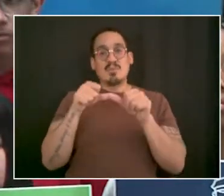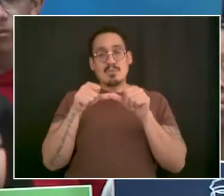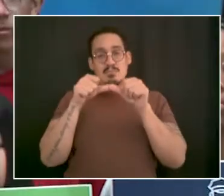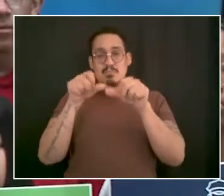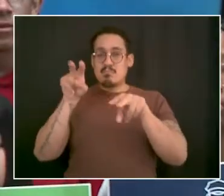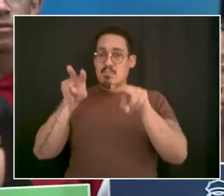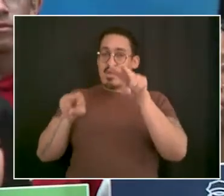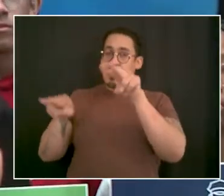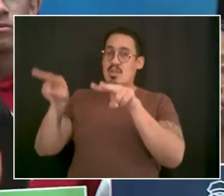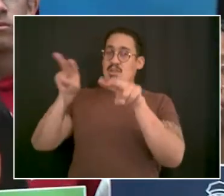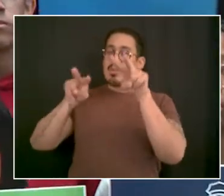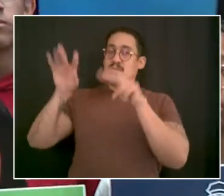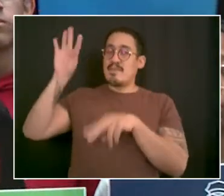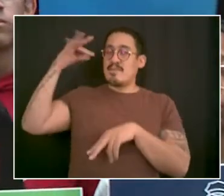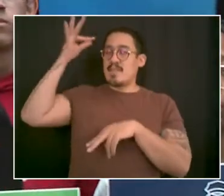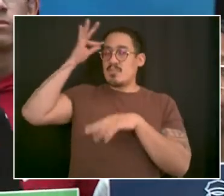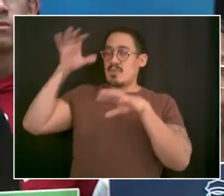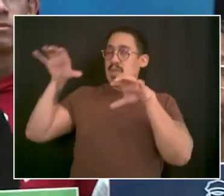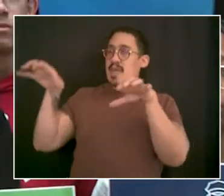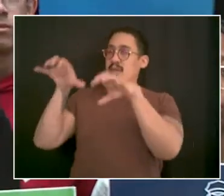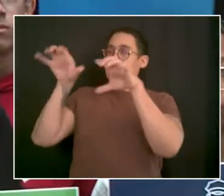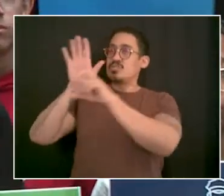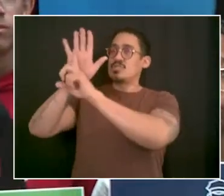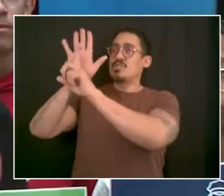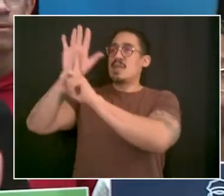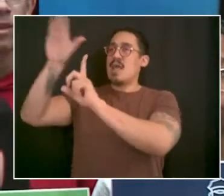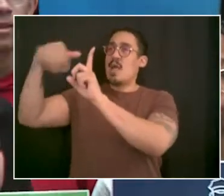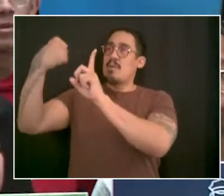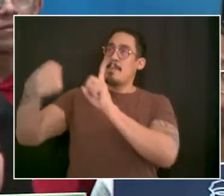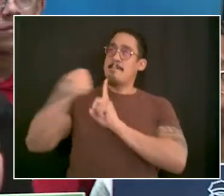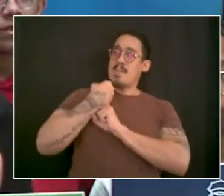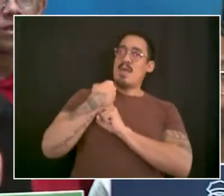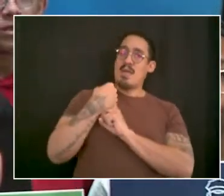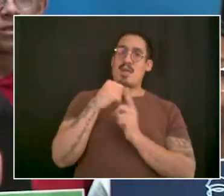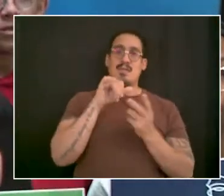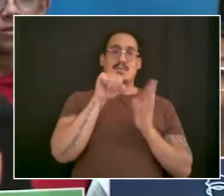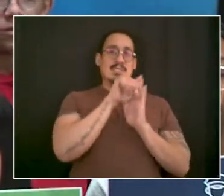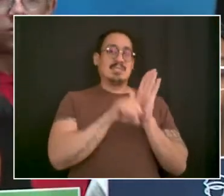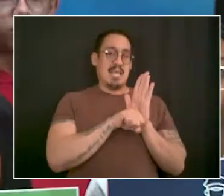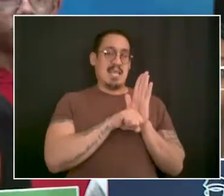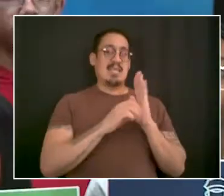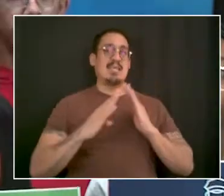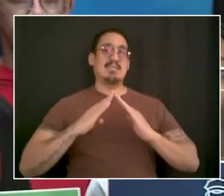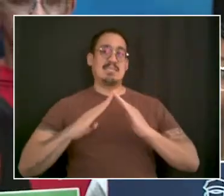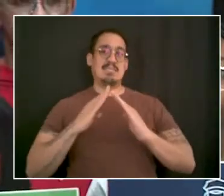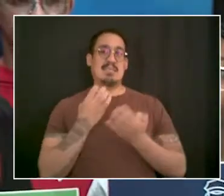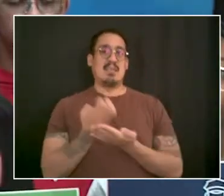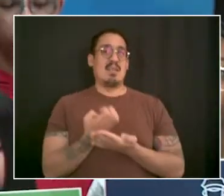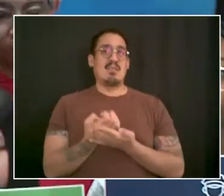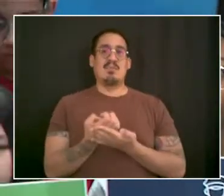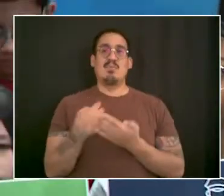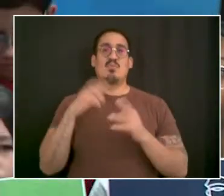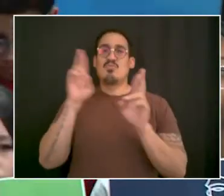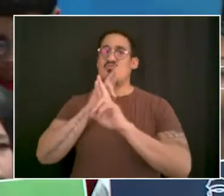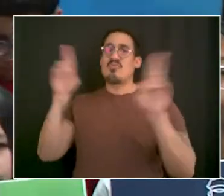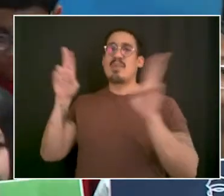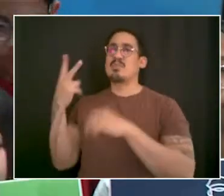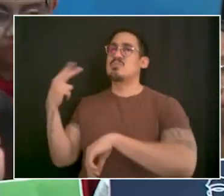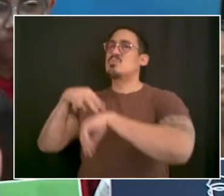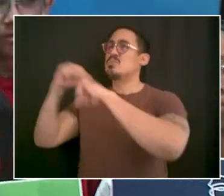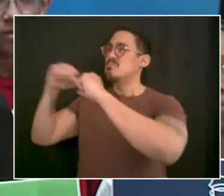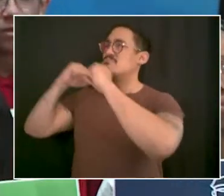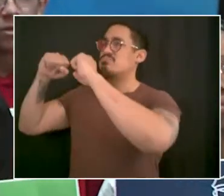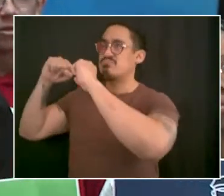in our national, state, and local economies, and we are ready to stand up to make sure New Yorkers get every dollar they deserve. And